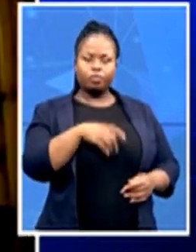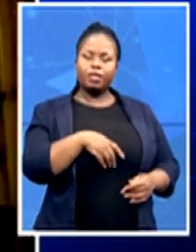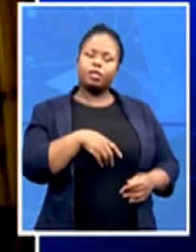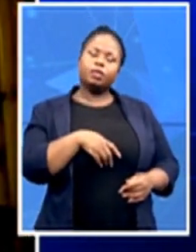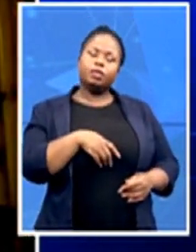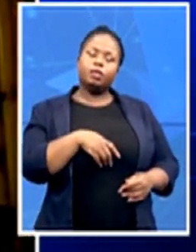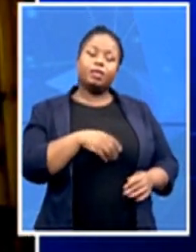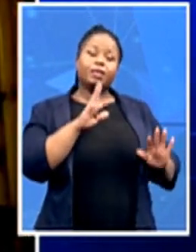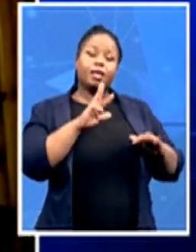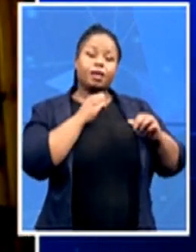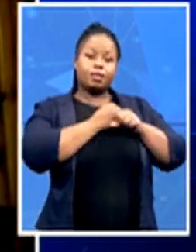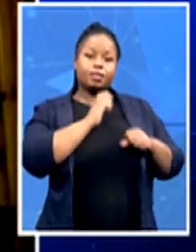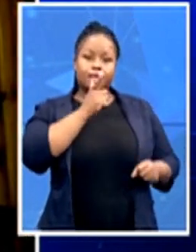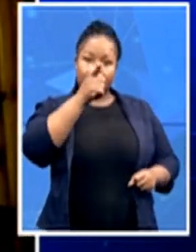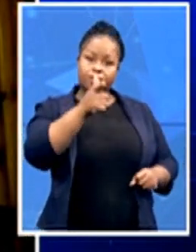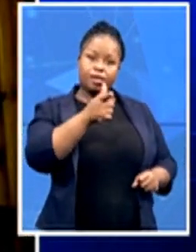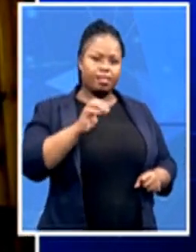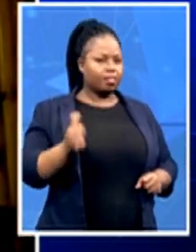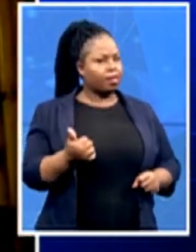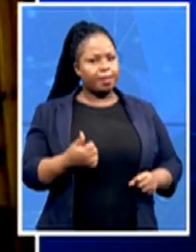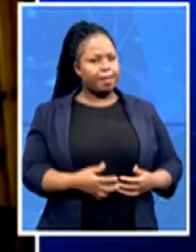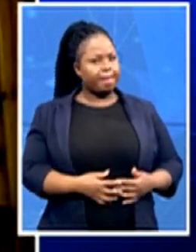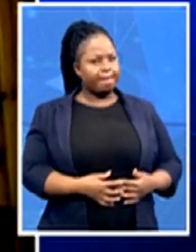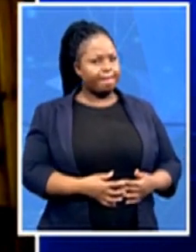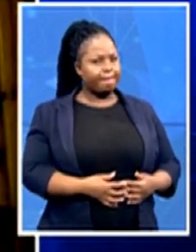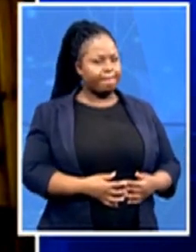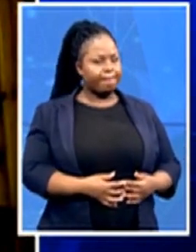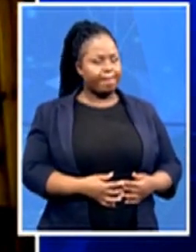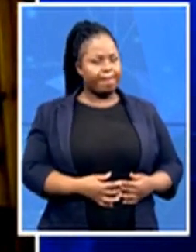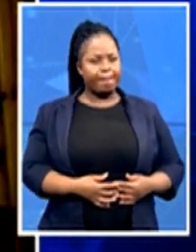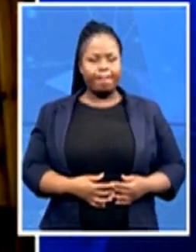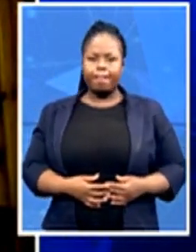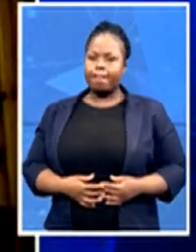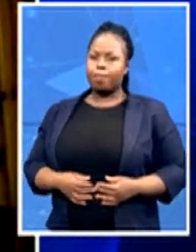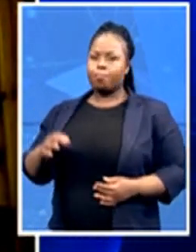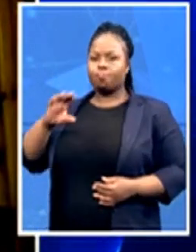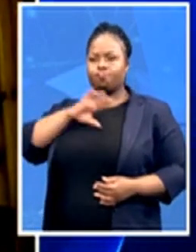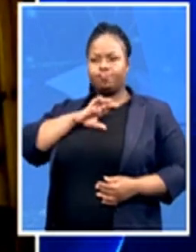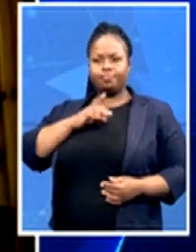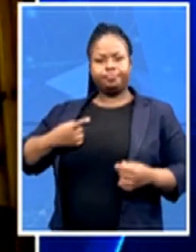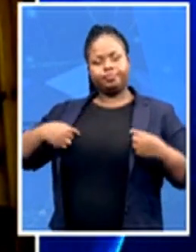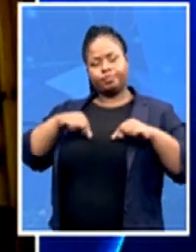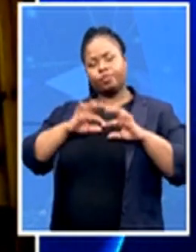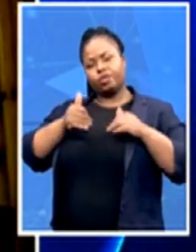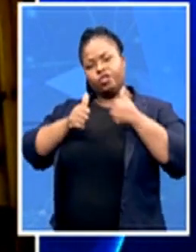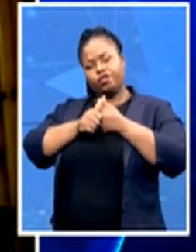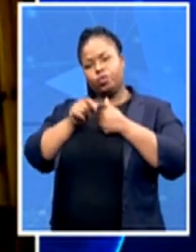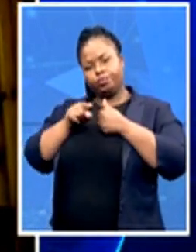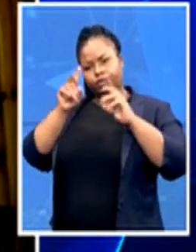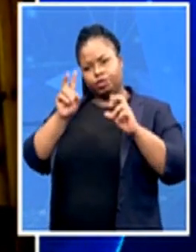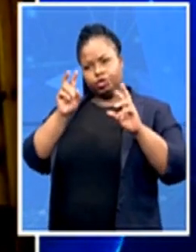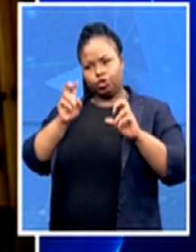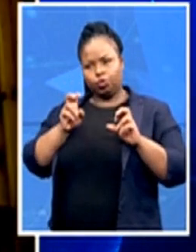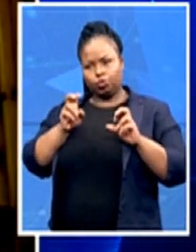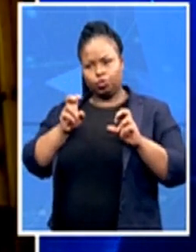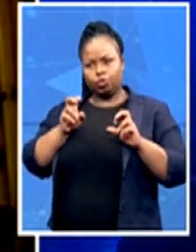You know, the clients have been following this matter interestingly and curiously for 9 years. And throughout these